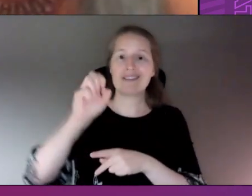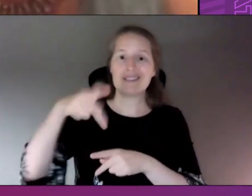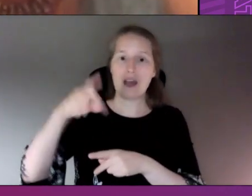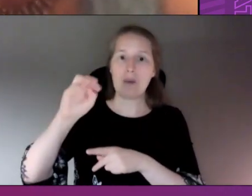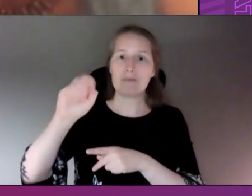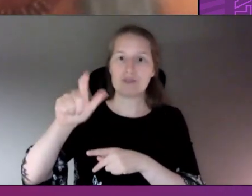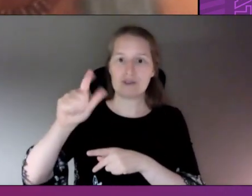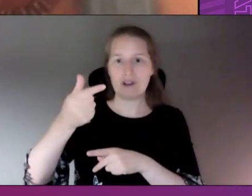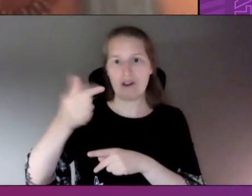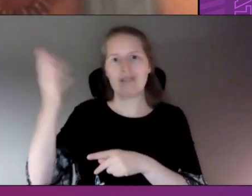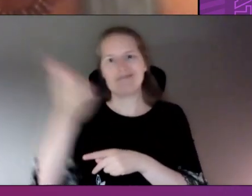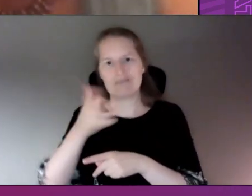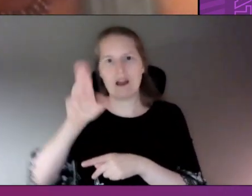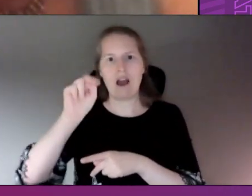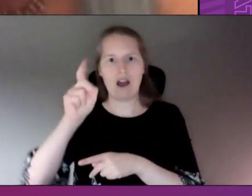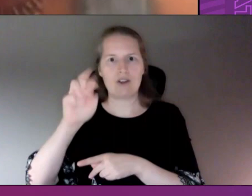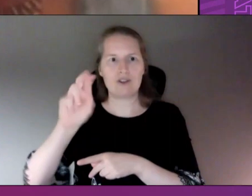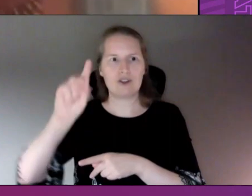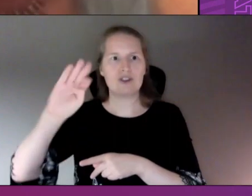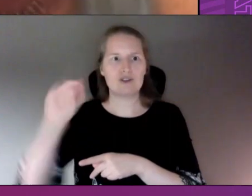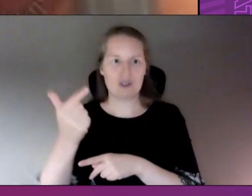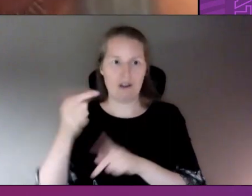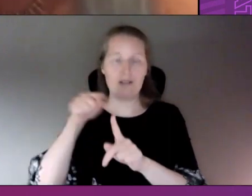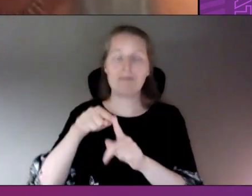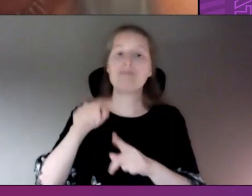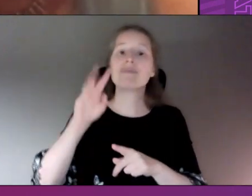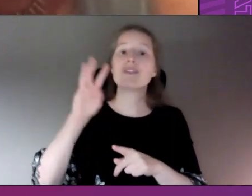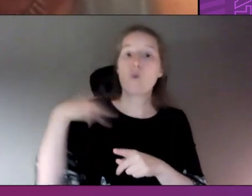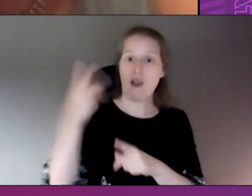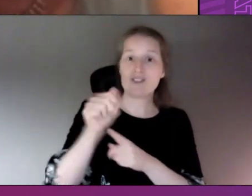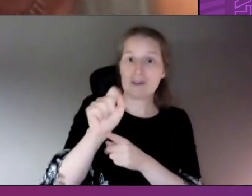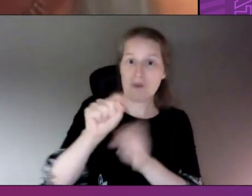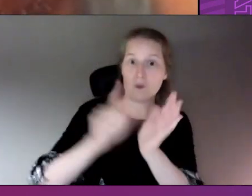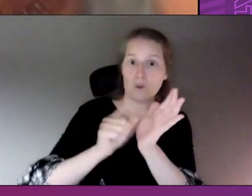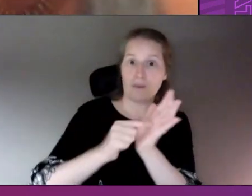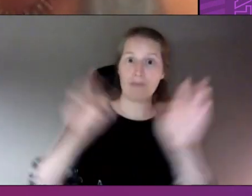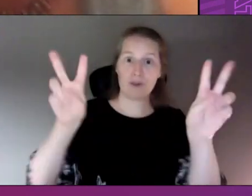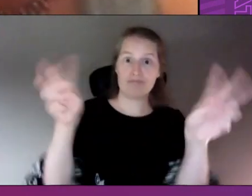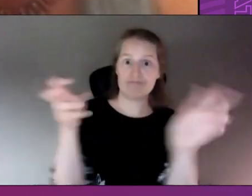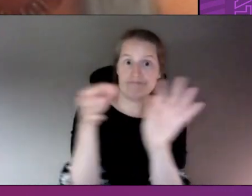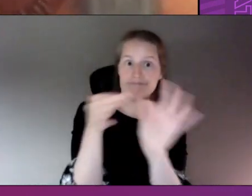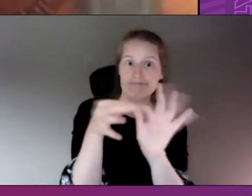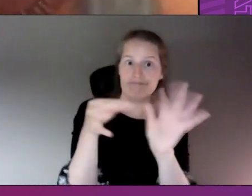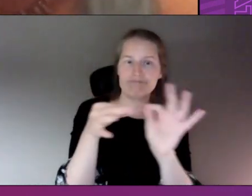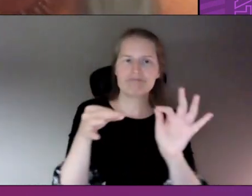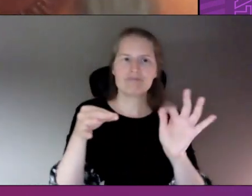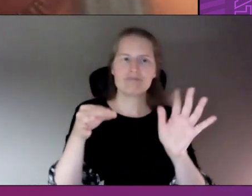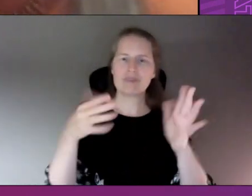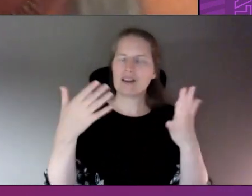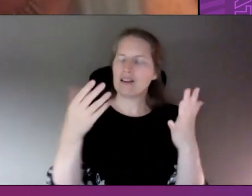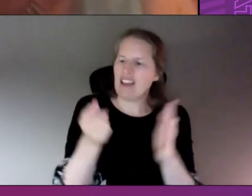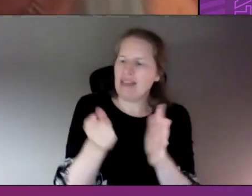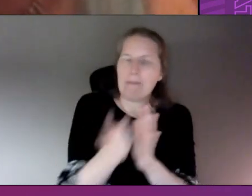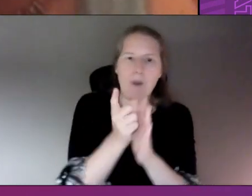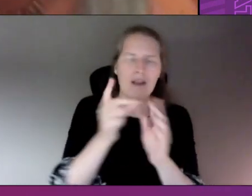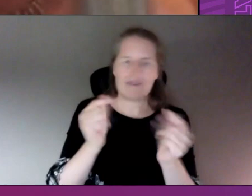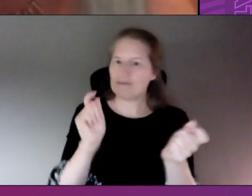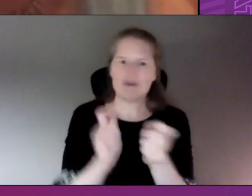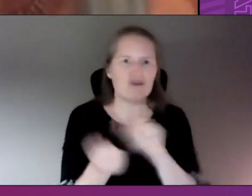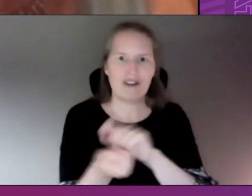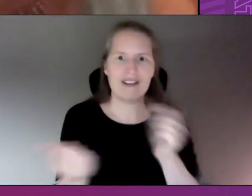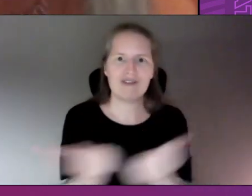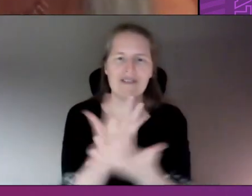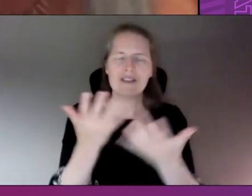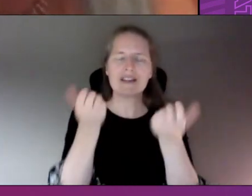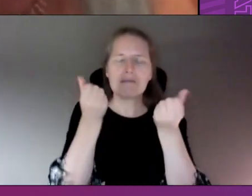Avant-Barde Theater's production of Top Dog, Underdog, the Washington Post said, "The turn on a dime moment is just one of the